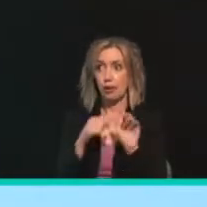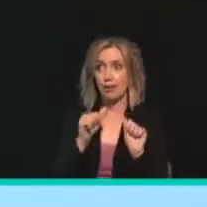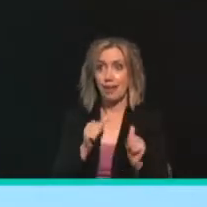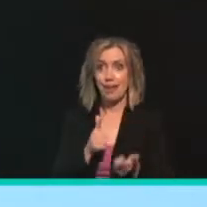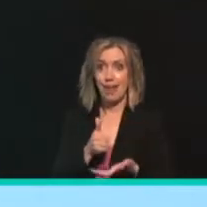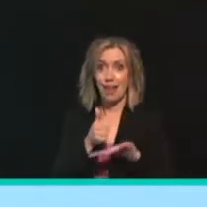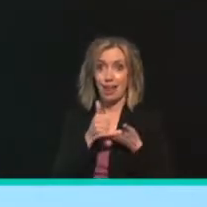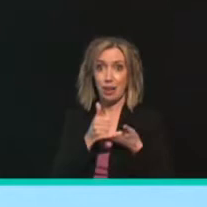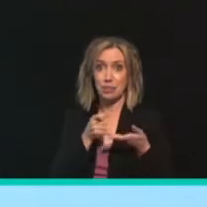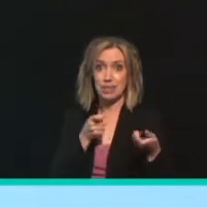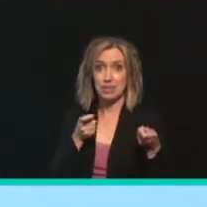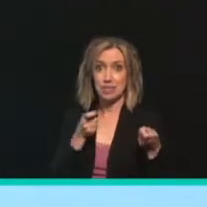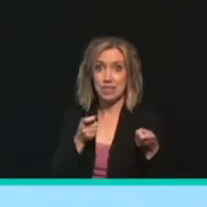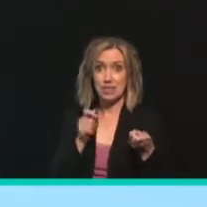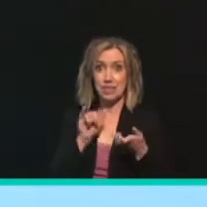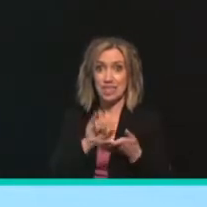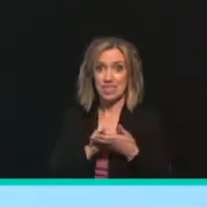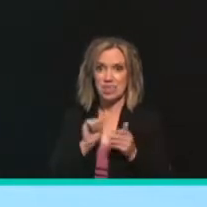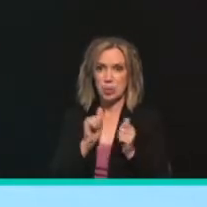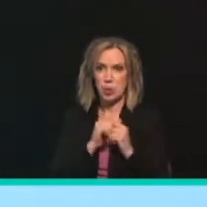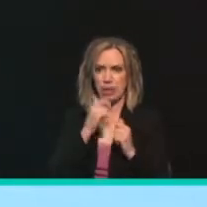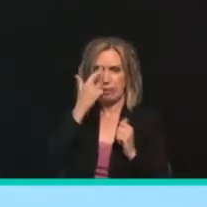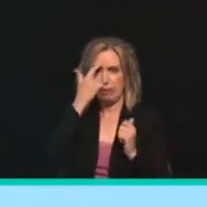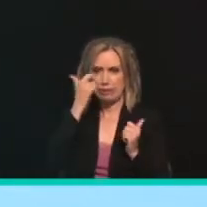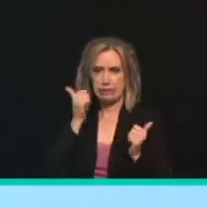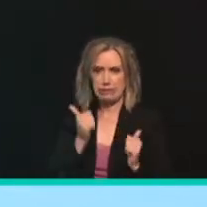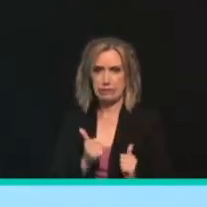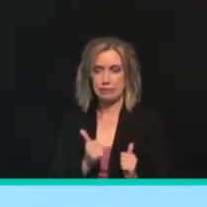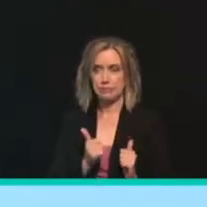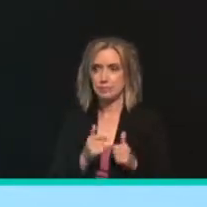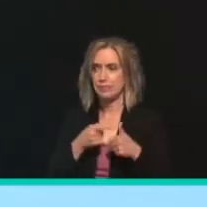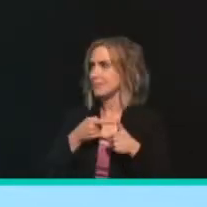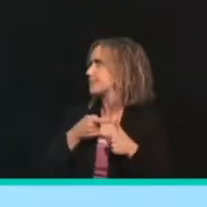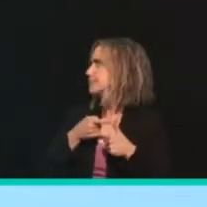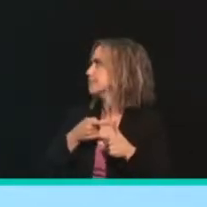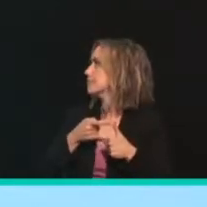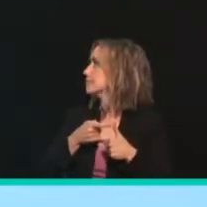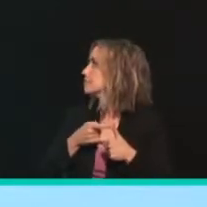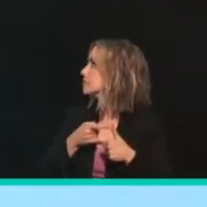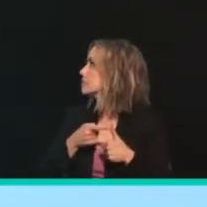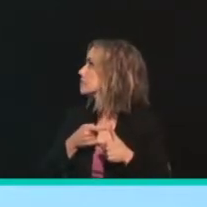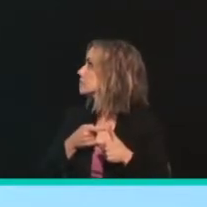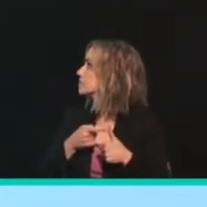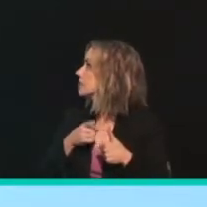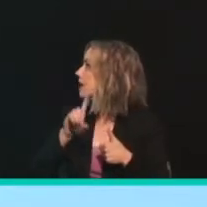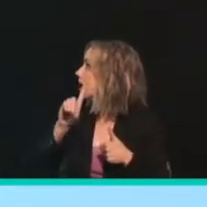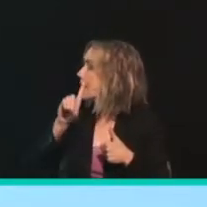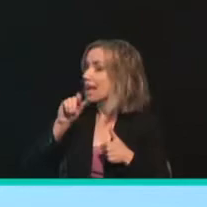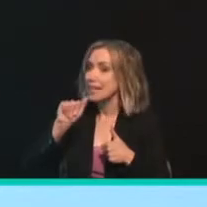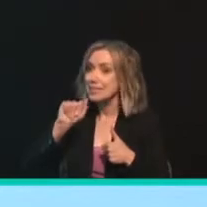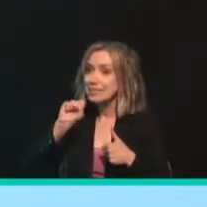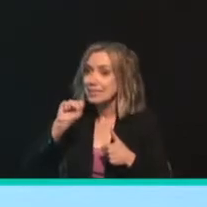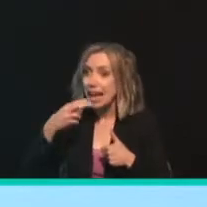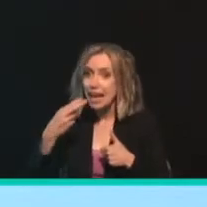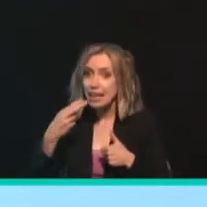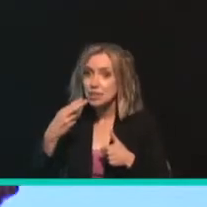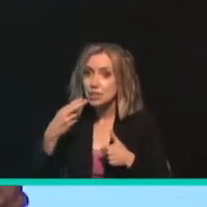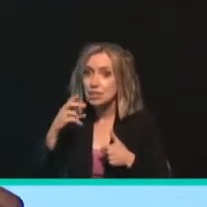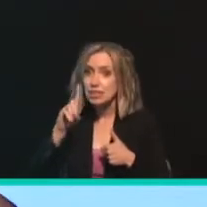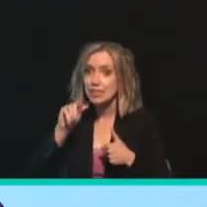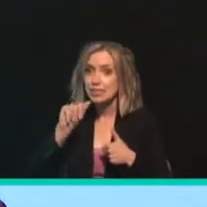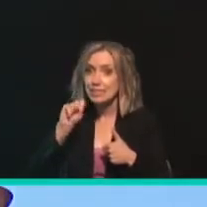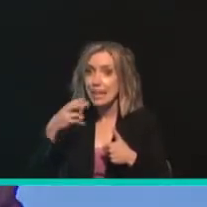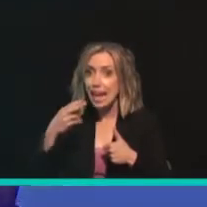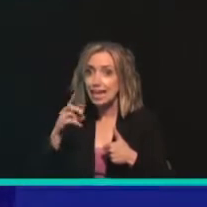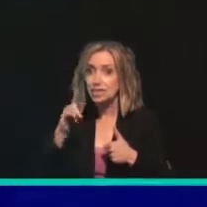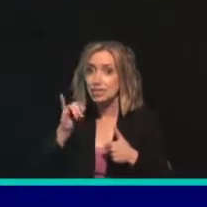of our chronic degenerative diseases are the DASH diet that has been very effective in treating